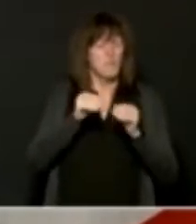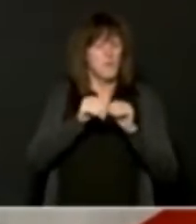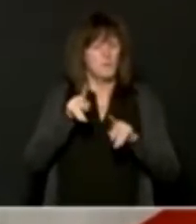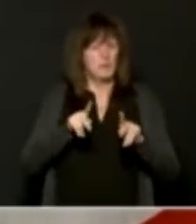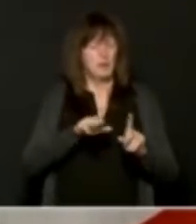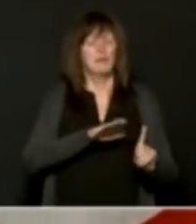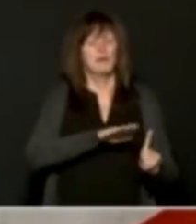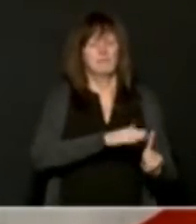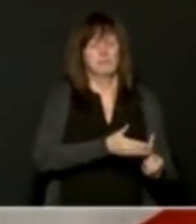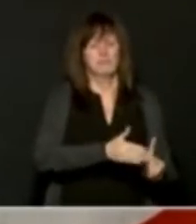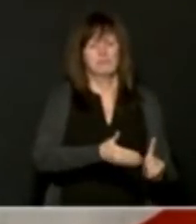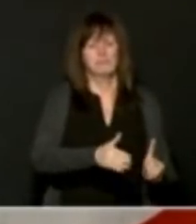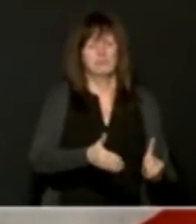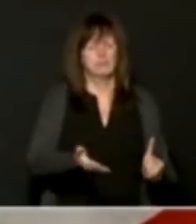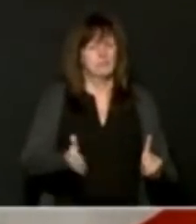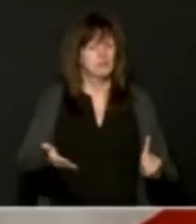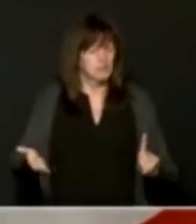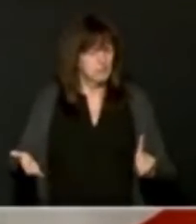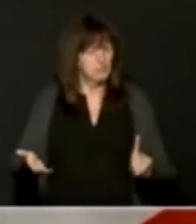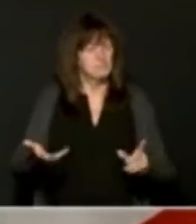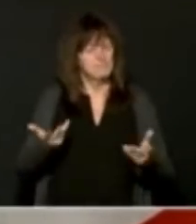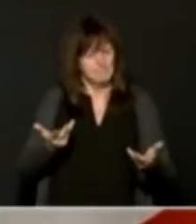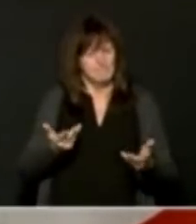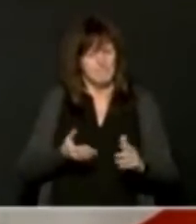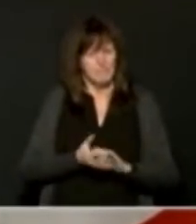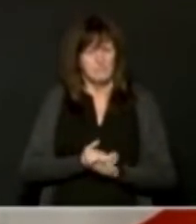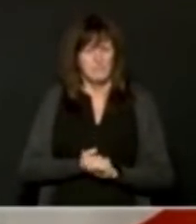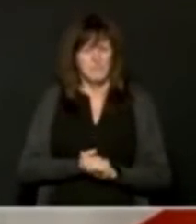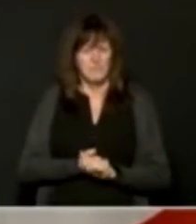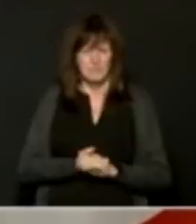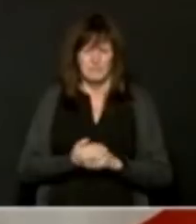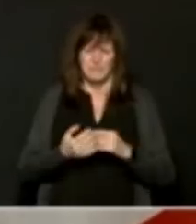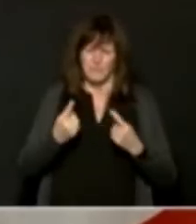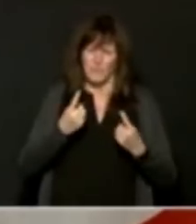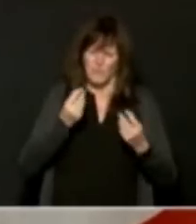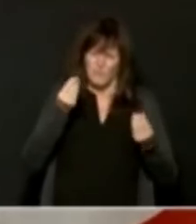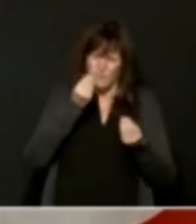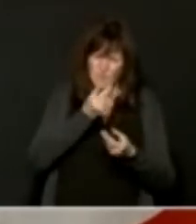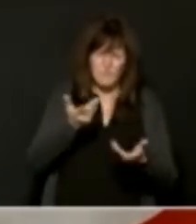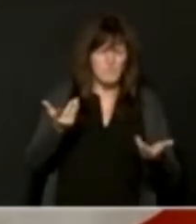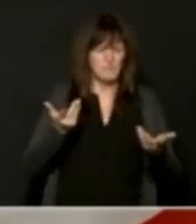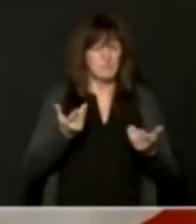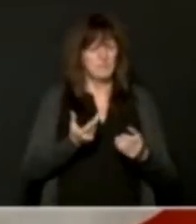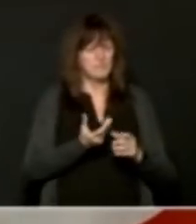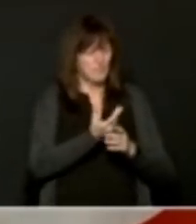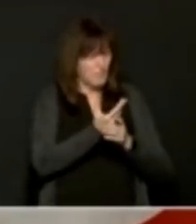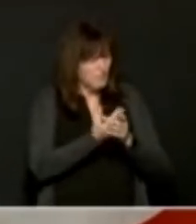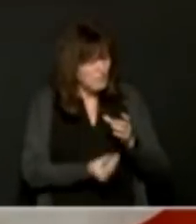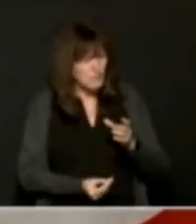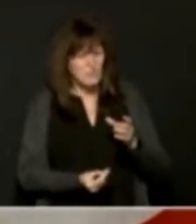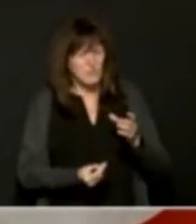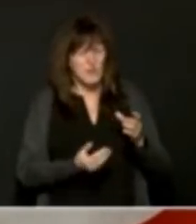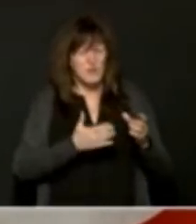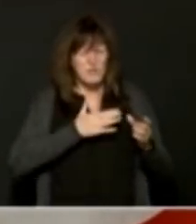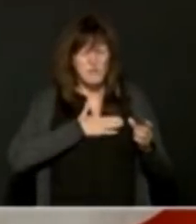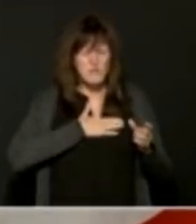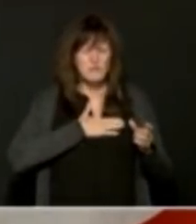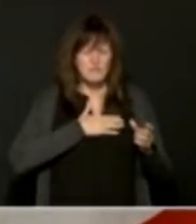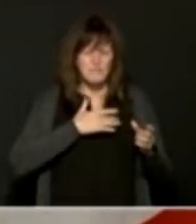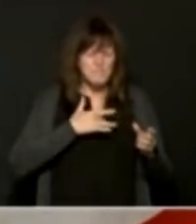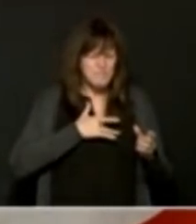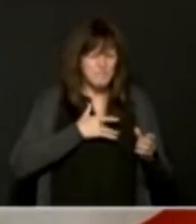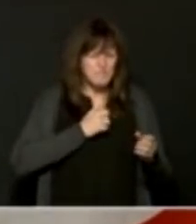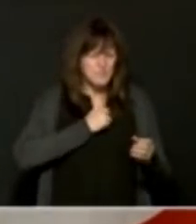COVID-19. As always, our condolences and our thoughts are with those who are mourning the loss of a loved